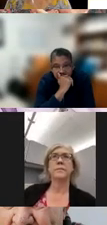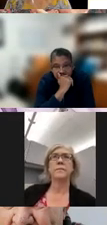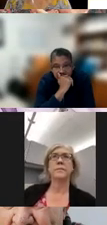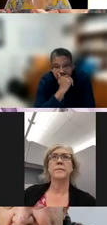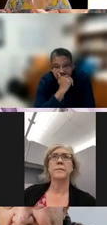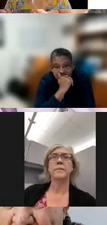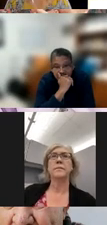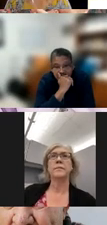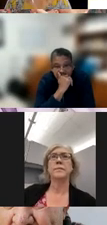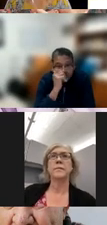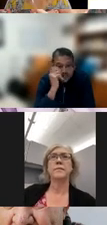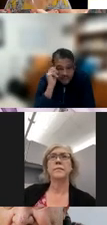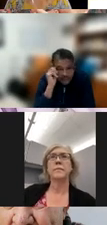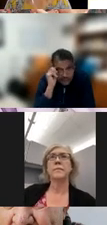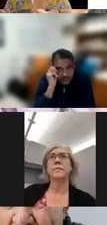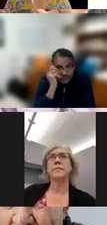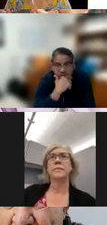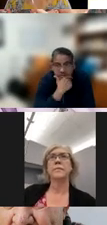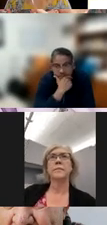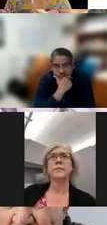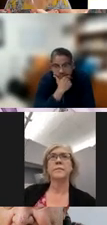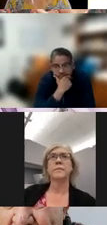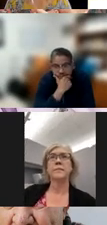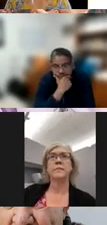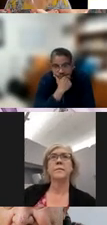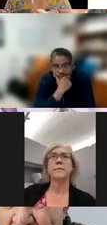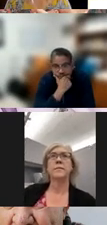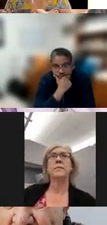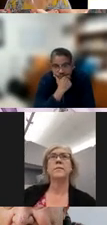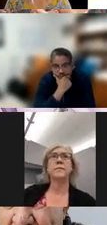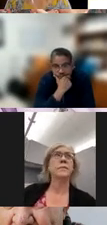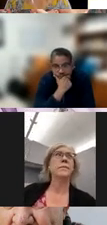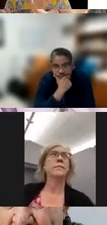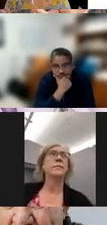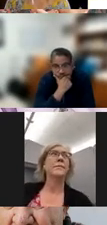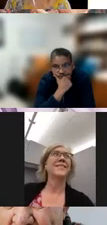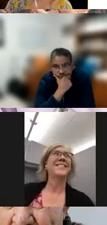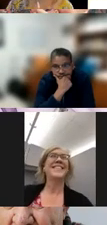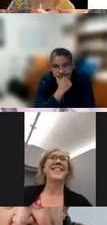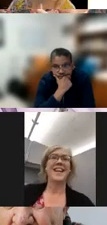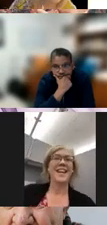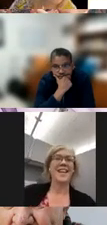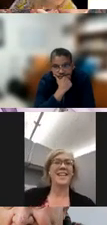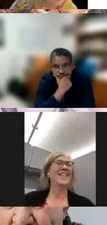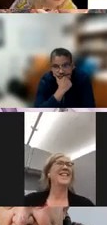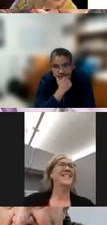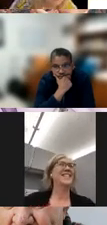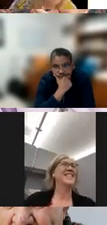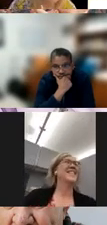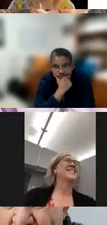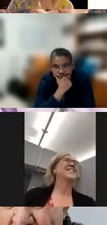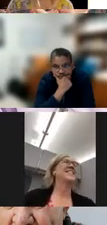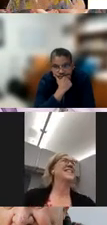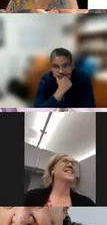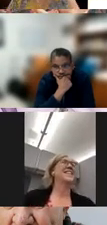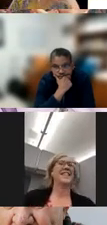provide a slew of services. And we've been talking with them about some of the things that might be relevant for Pathways clients